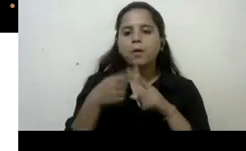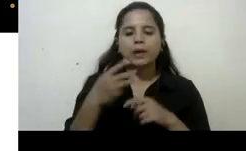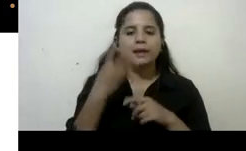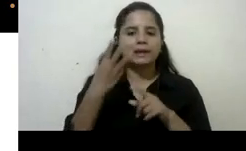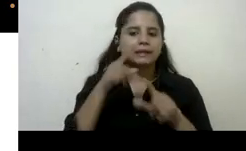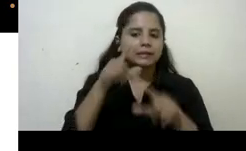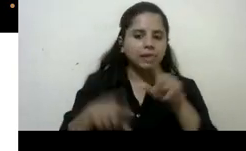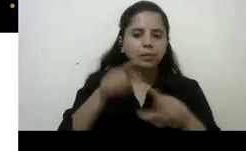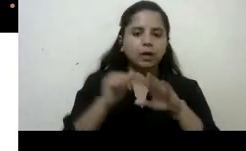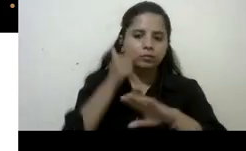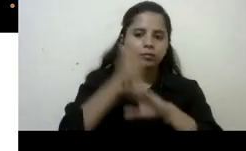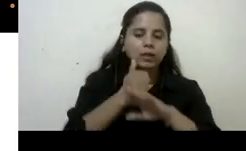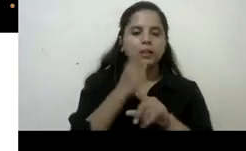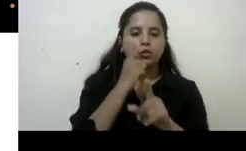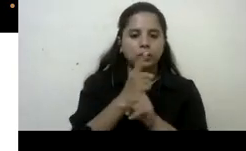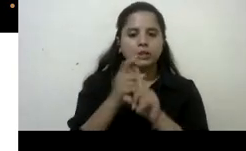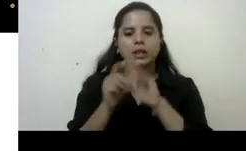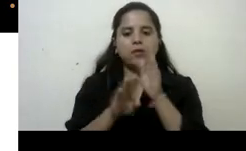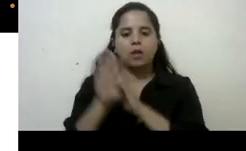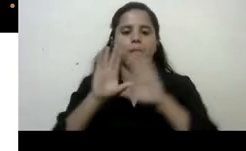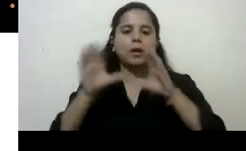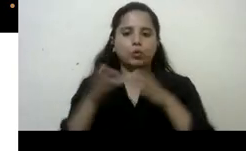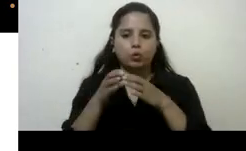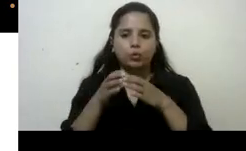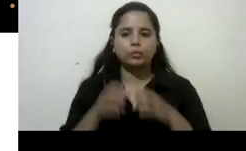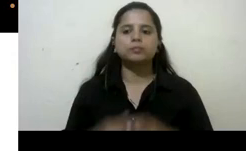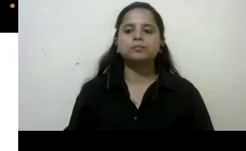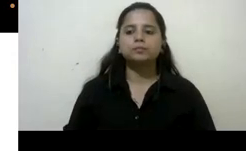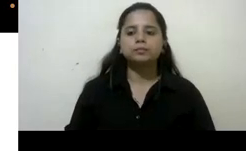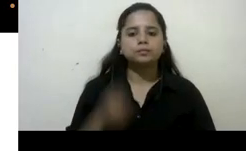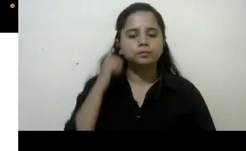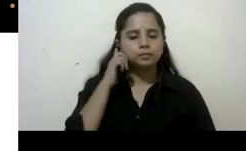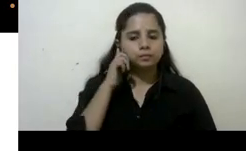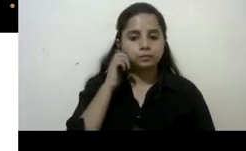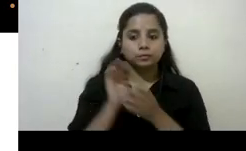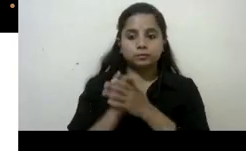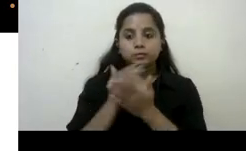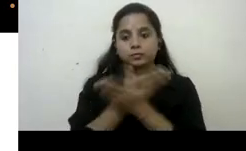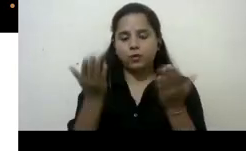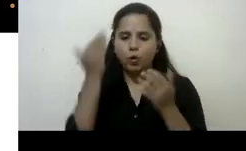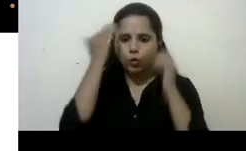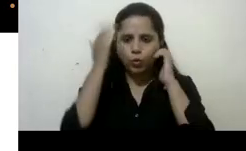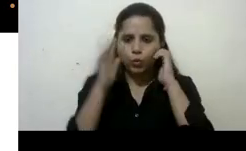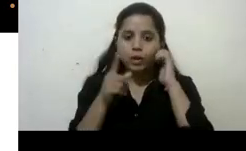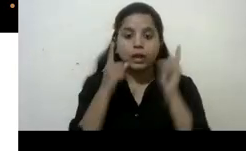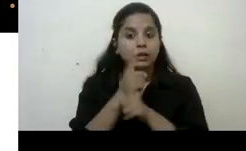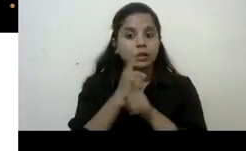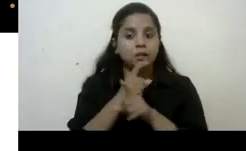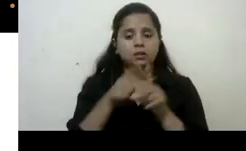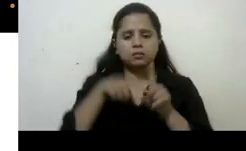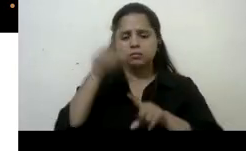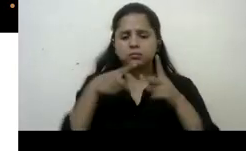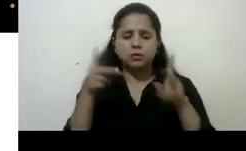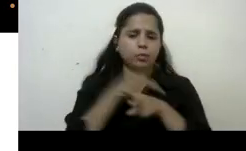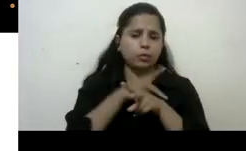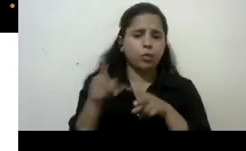to set up teacher development groups. Dear friend, as we all know, teaching is a dynamic profession